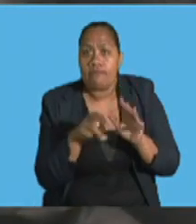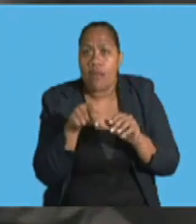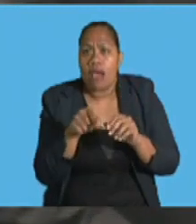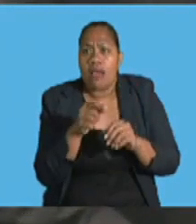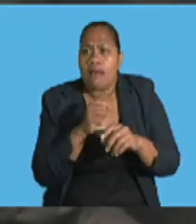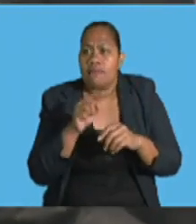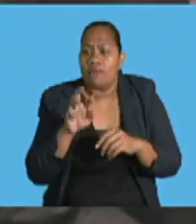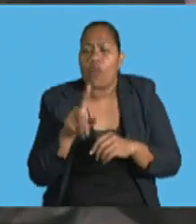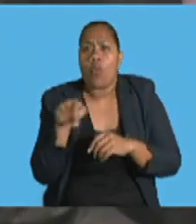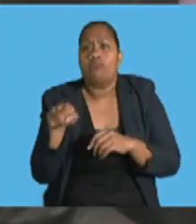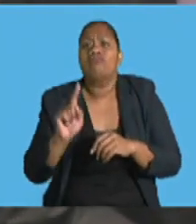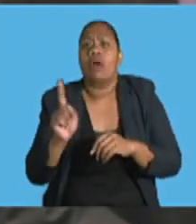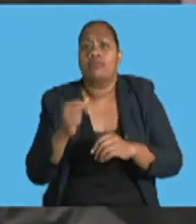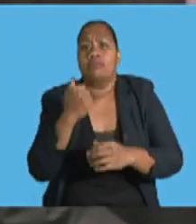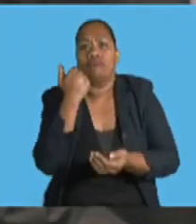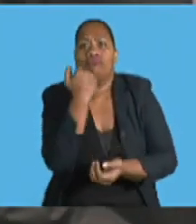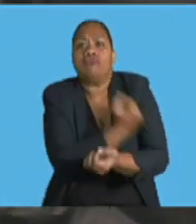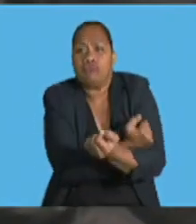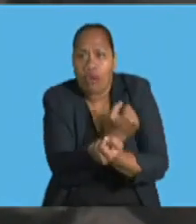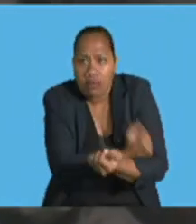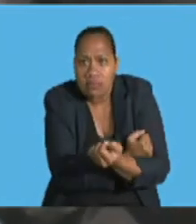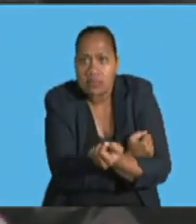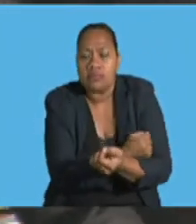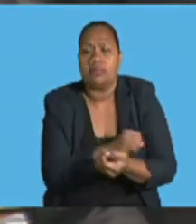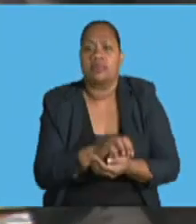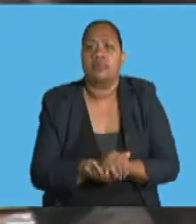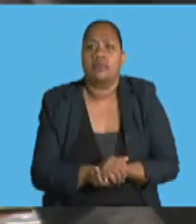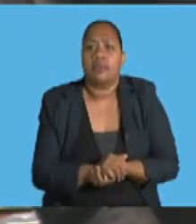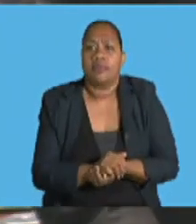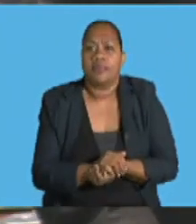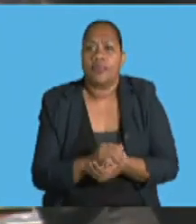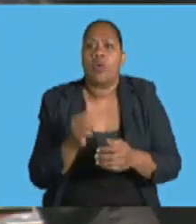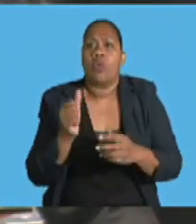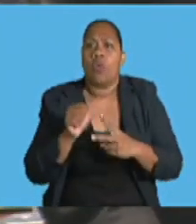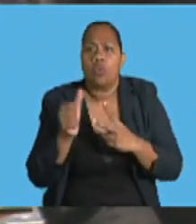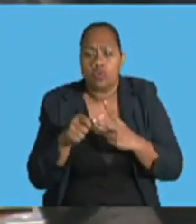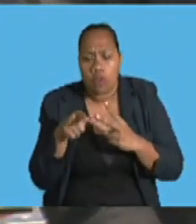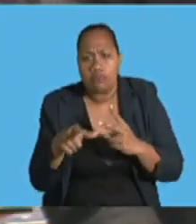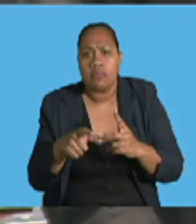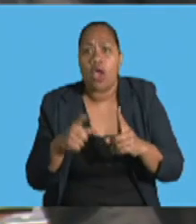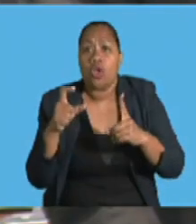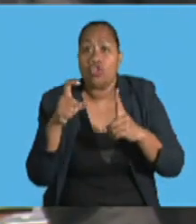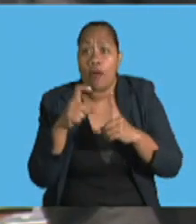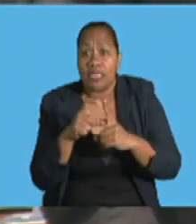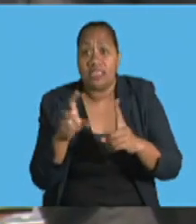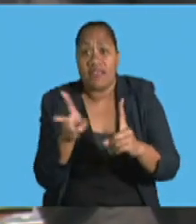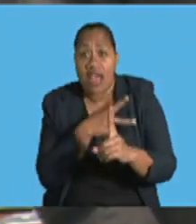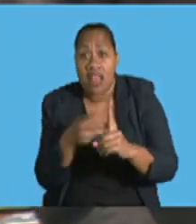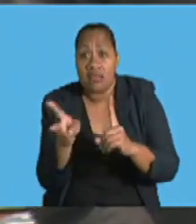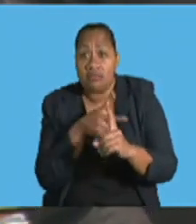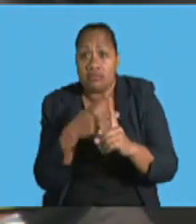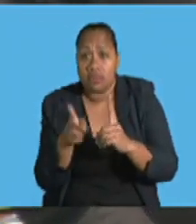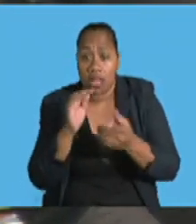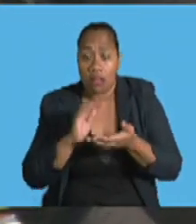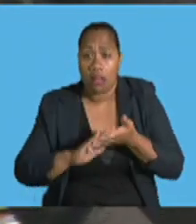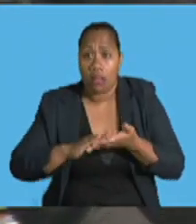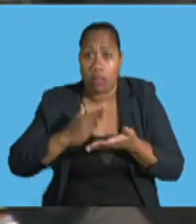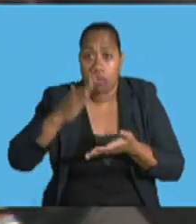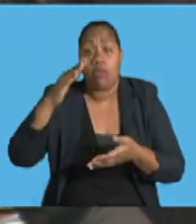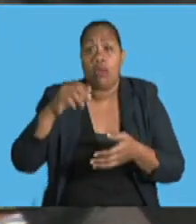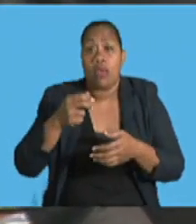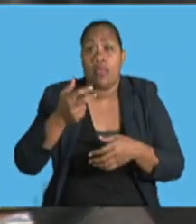Is having more police officers the solution to reducing the domestic violence rate, which has recorded an